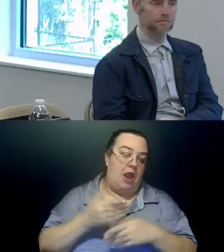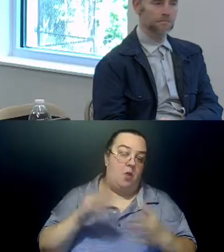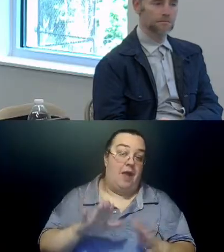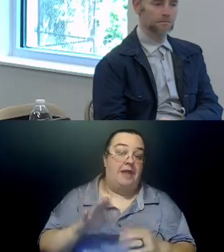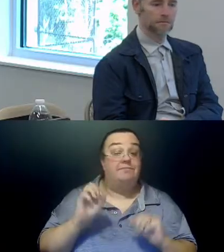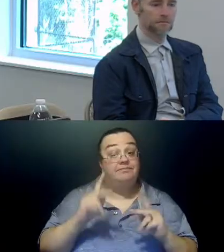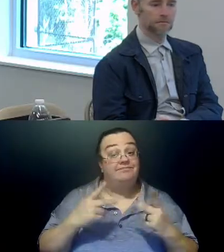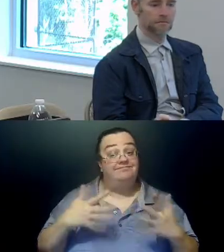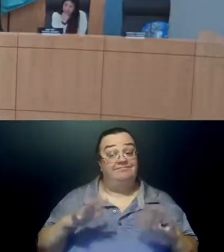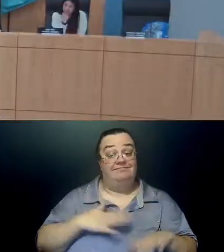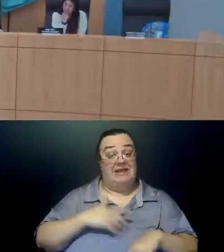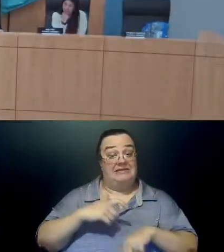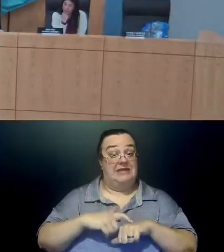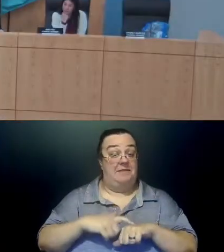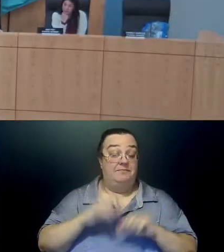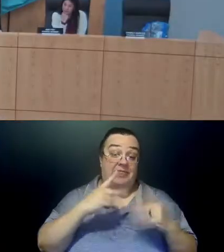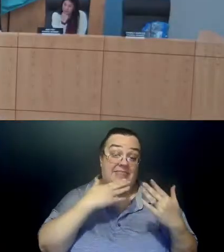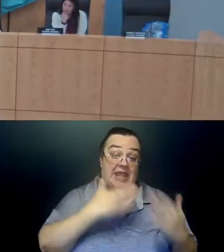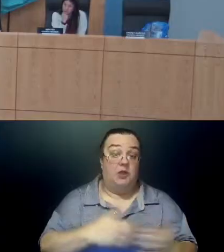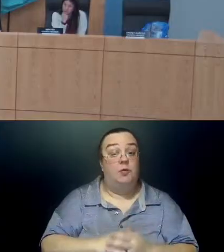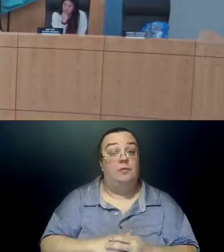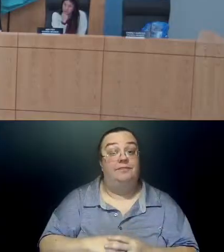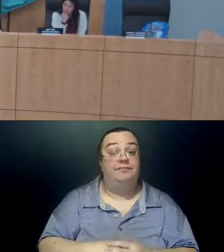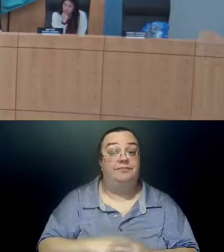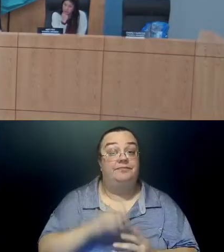you. All right, thank you